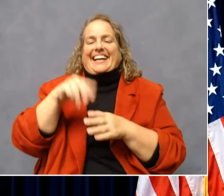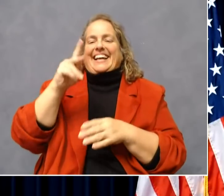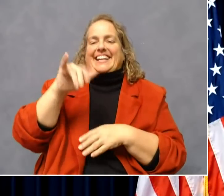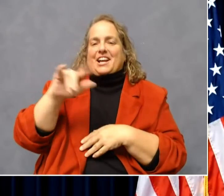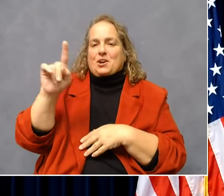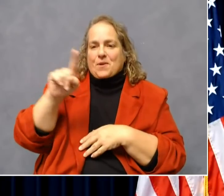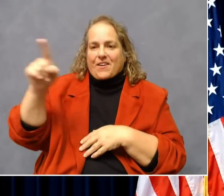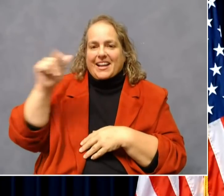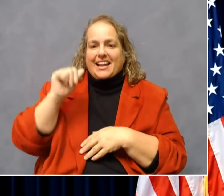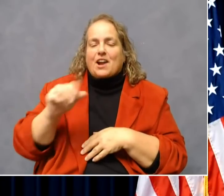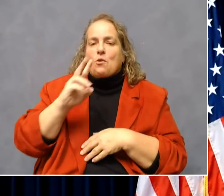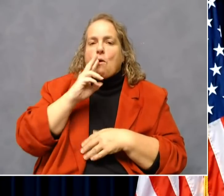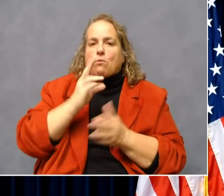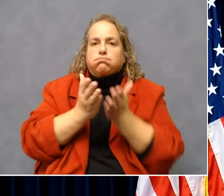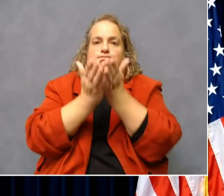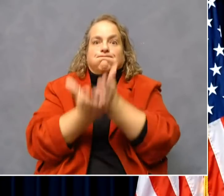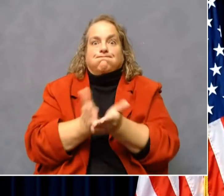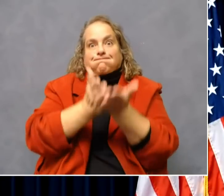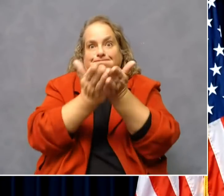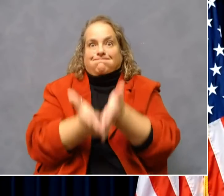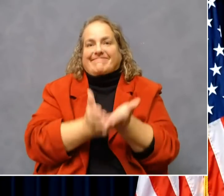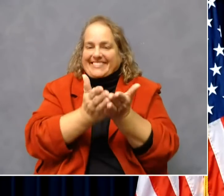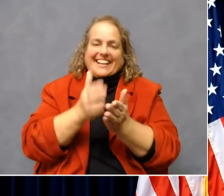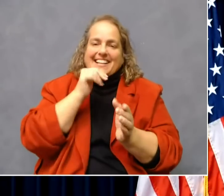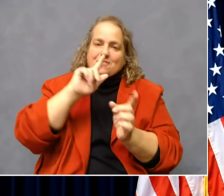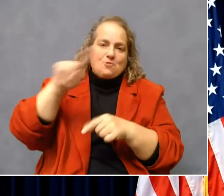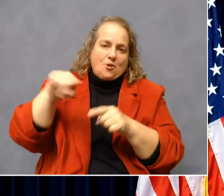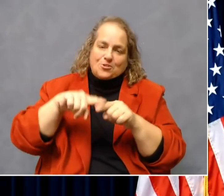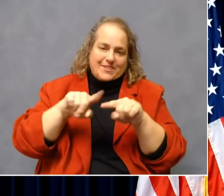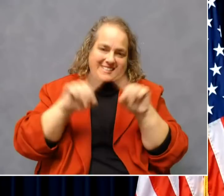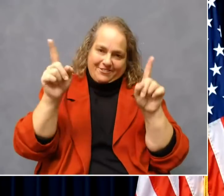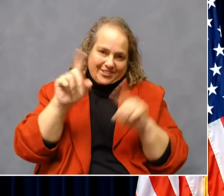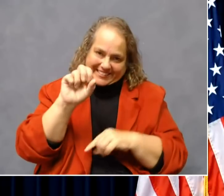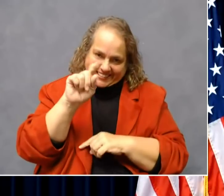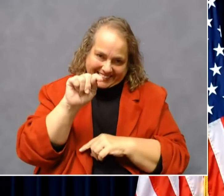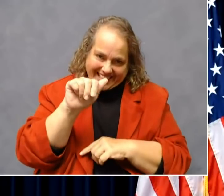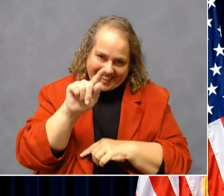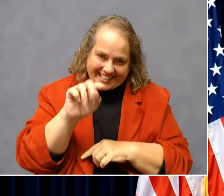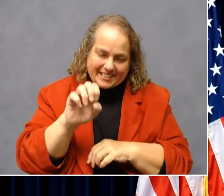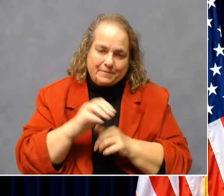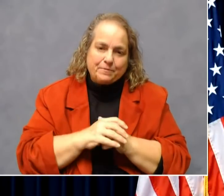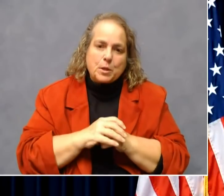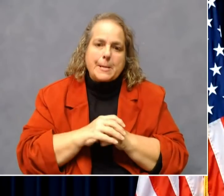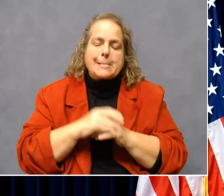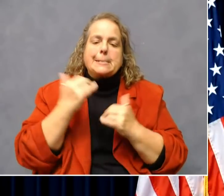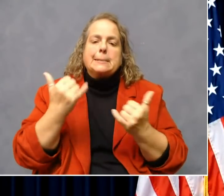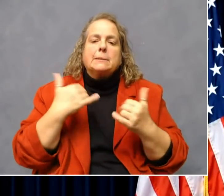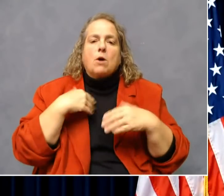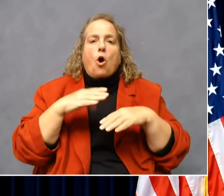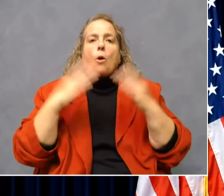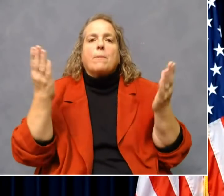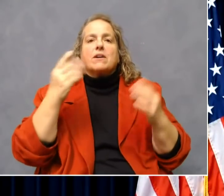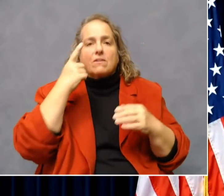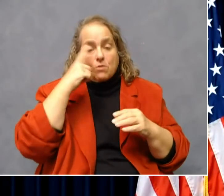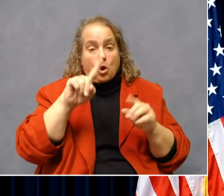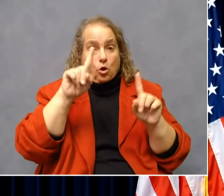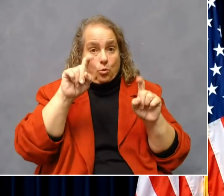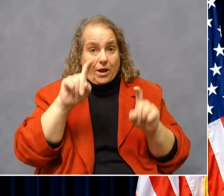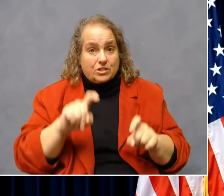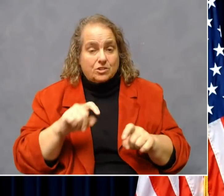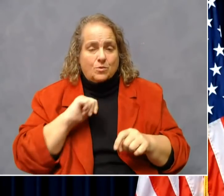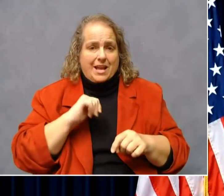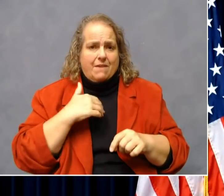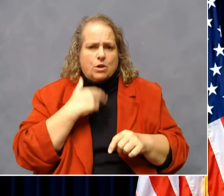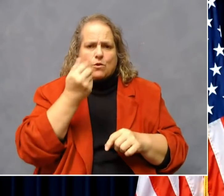another state. We'll open it up for questions. I've got just a couple of written ones, and we've got, I think, at least